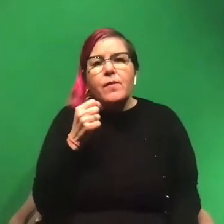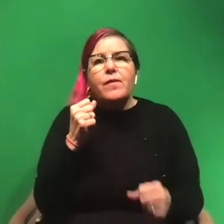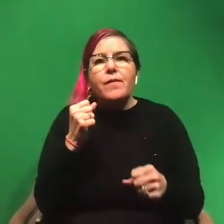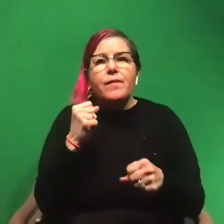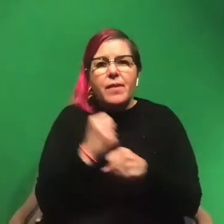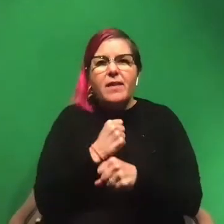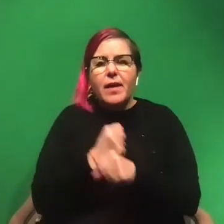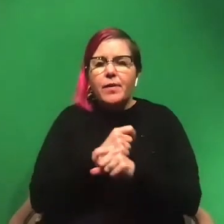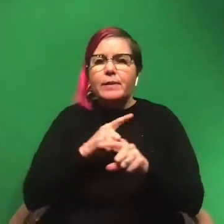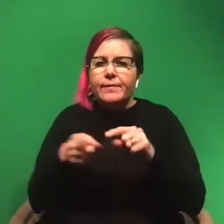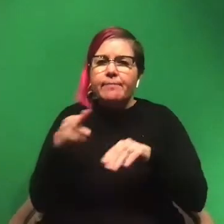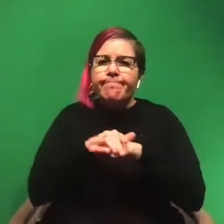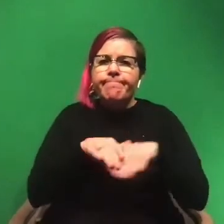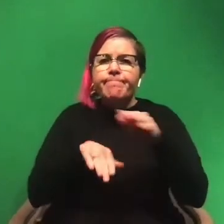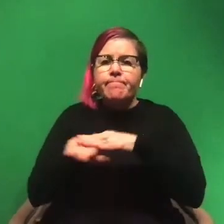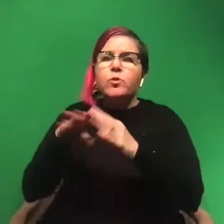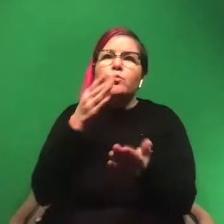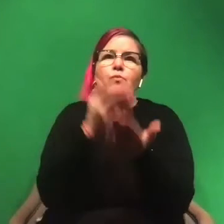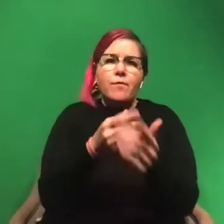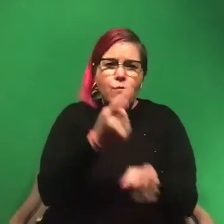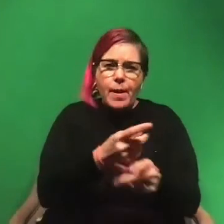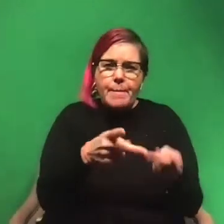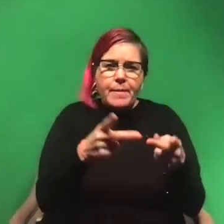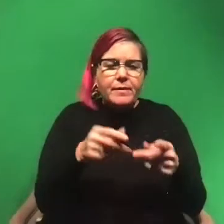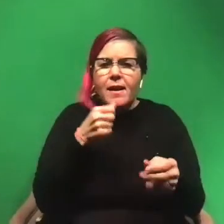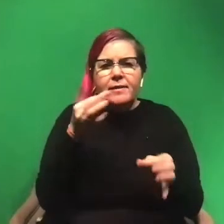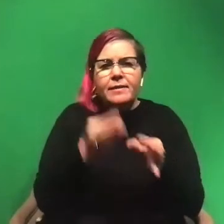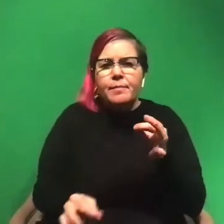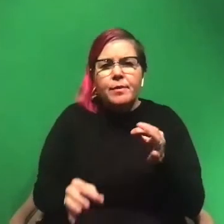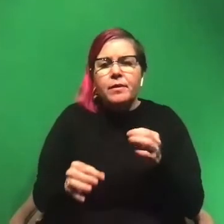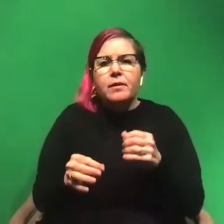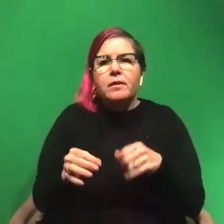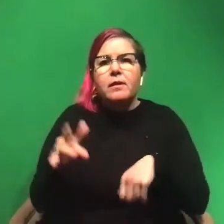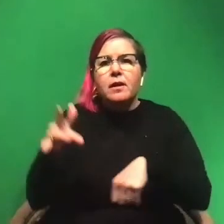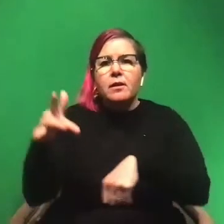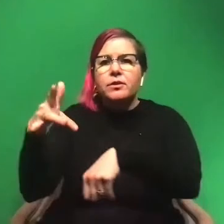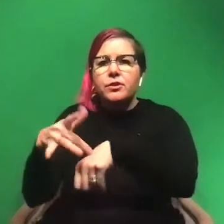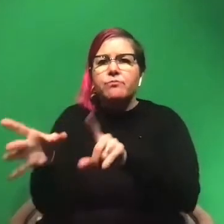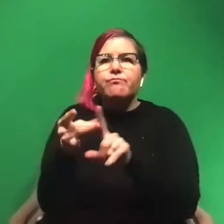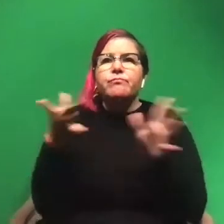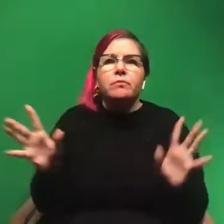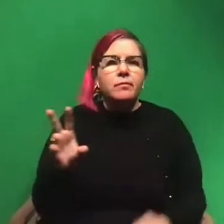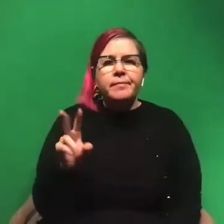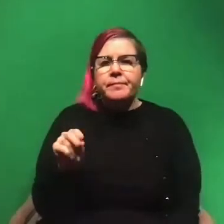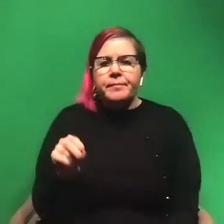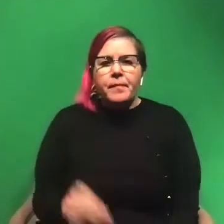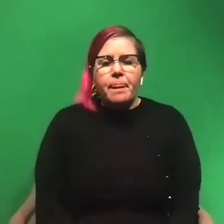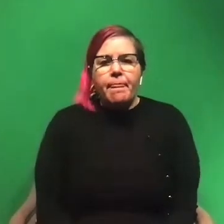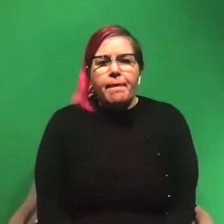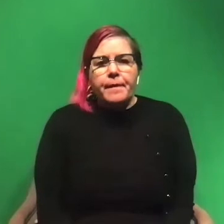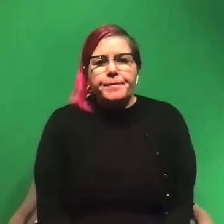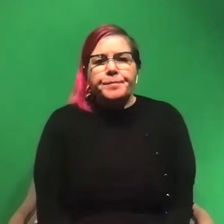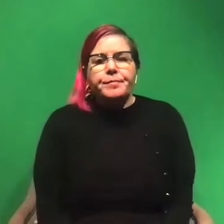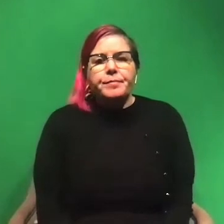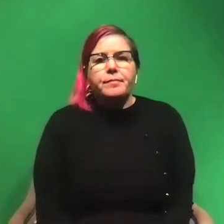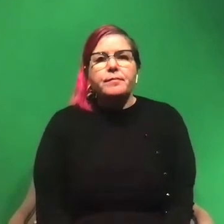layers to get to where it has to be. It's not just as simple as you touch it and it's infected. So you have to always